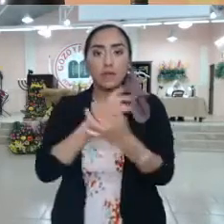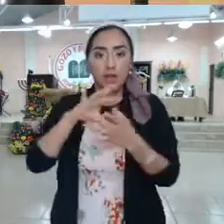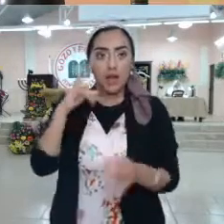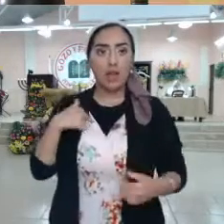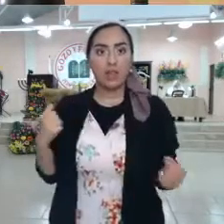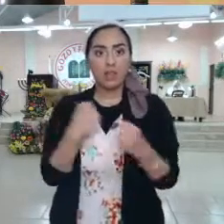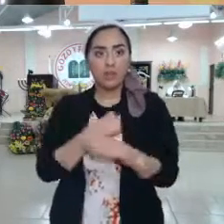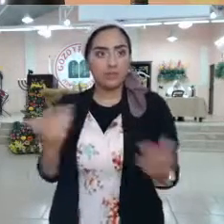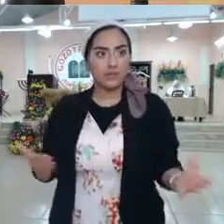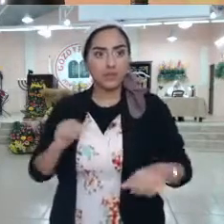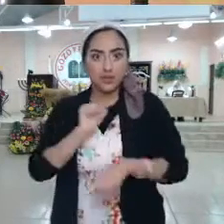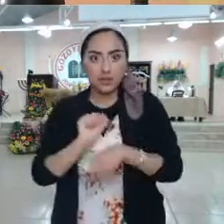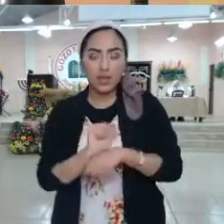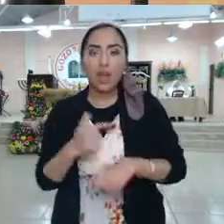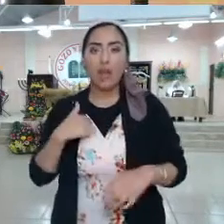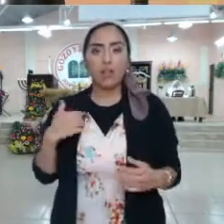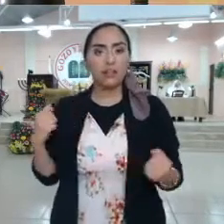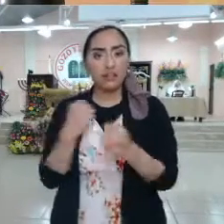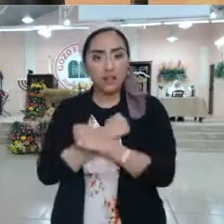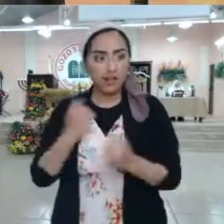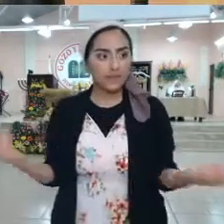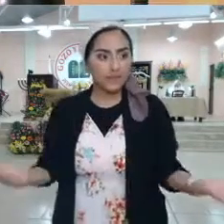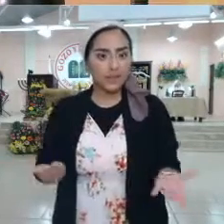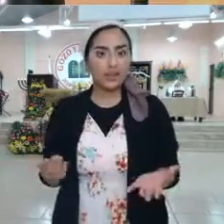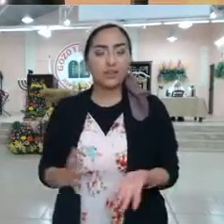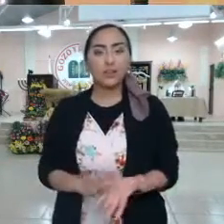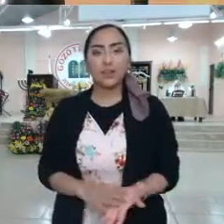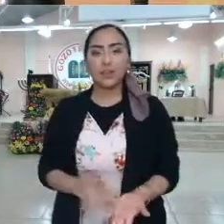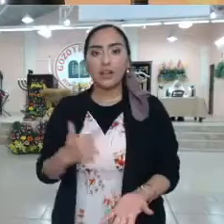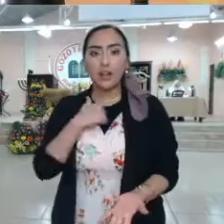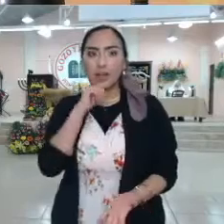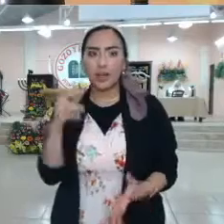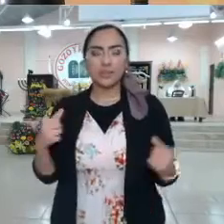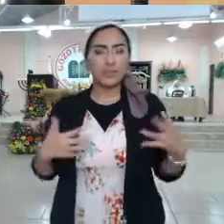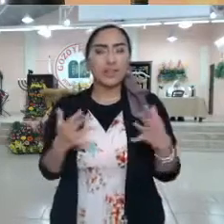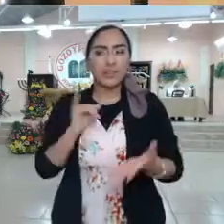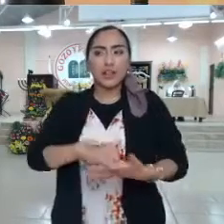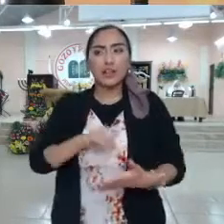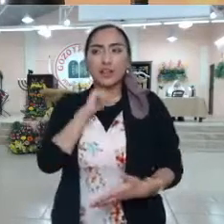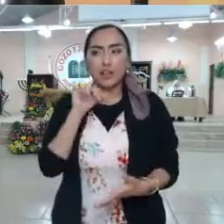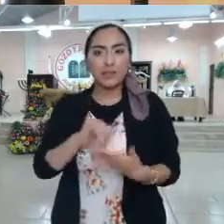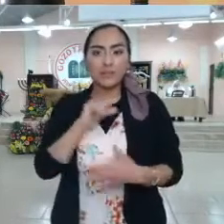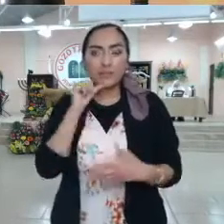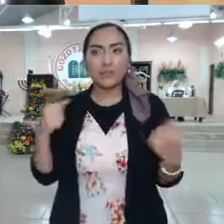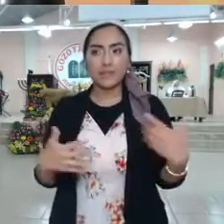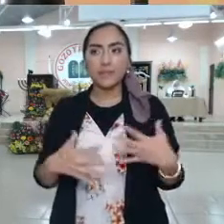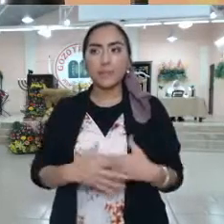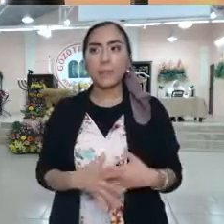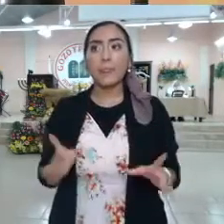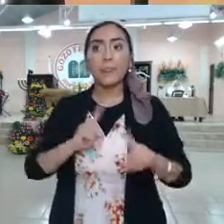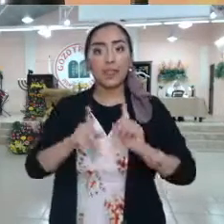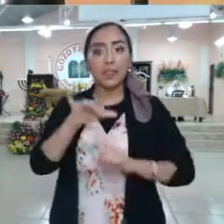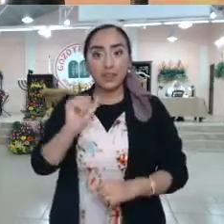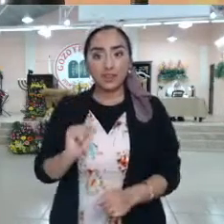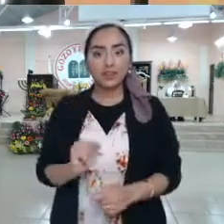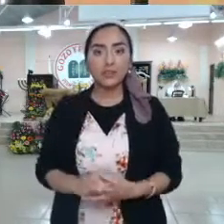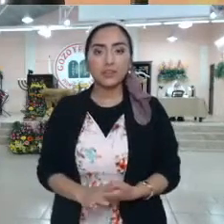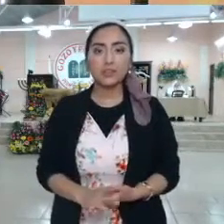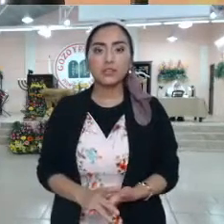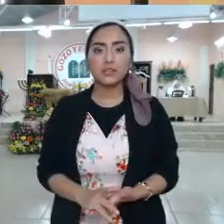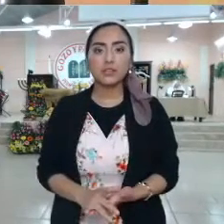truly love the souls, I love the work. I love the work. I don't get scared of that because of that. No,